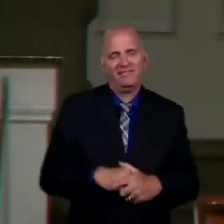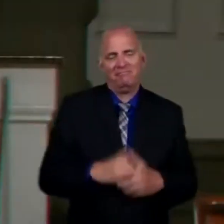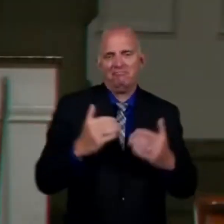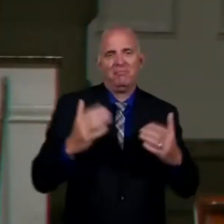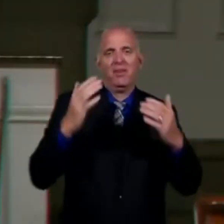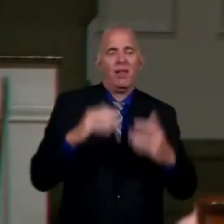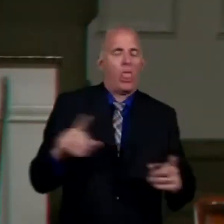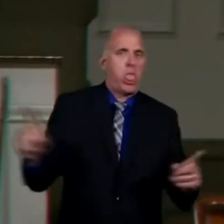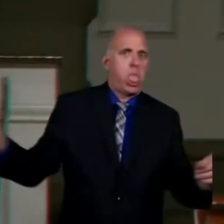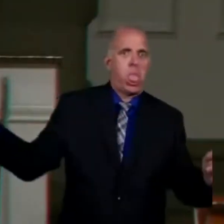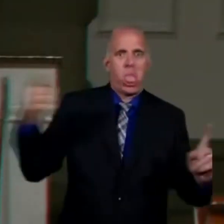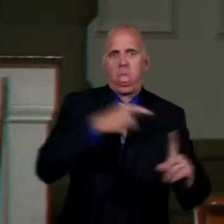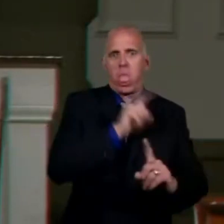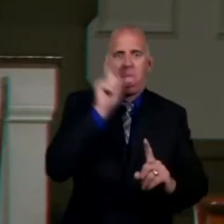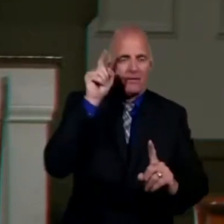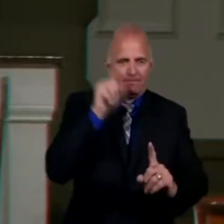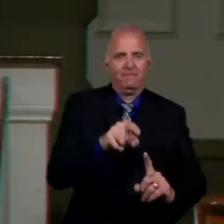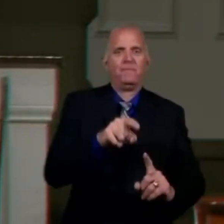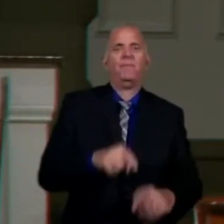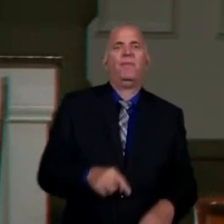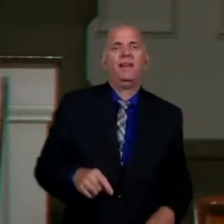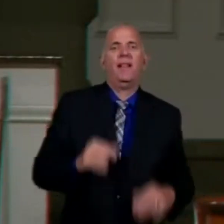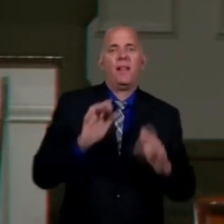go to the Bible. How about that?